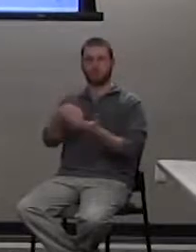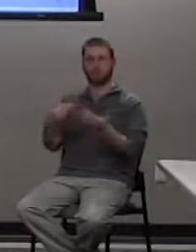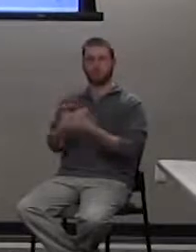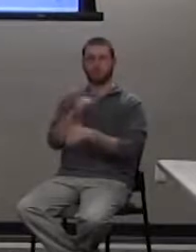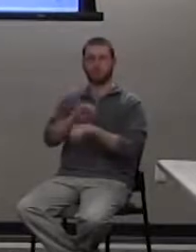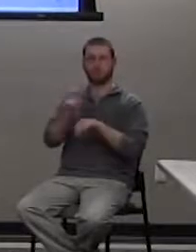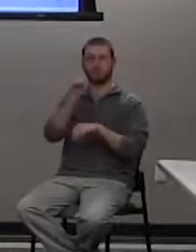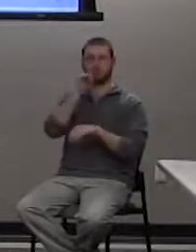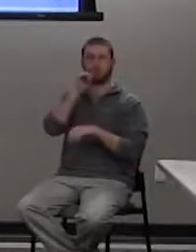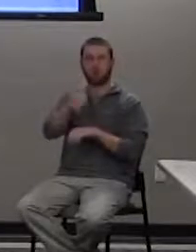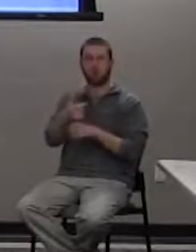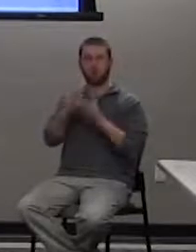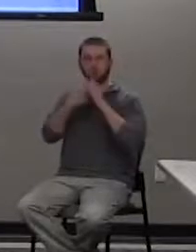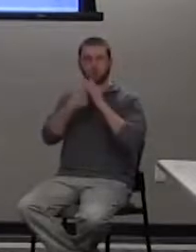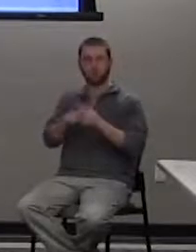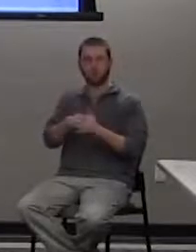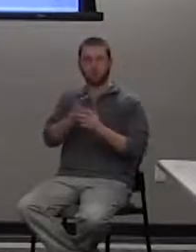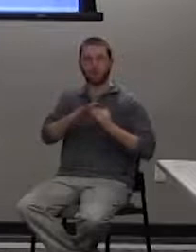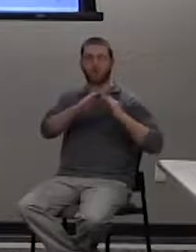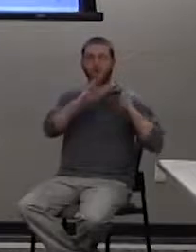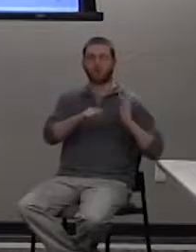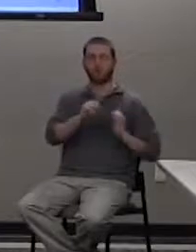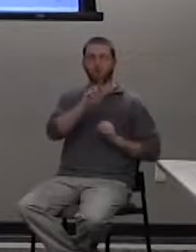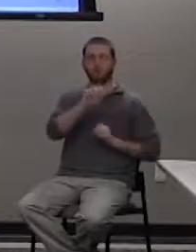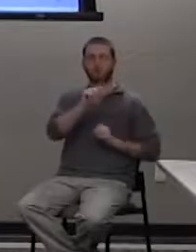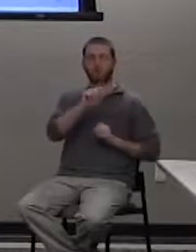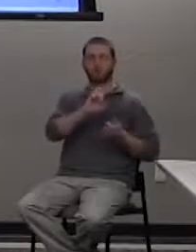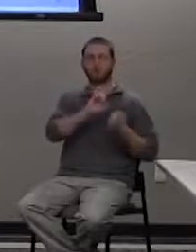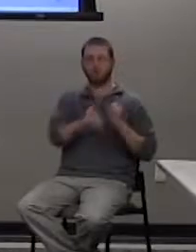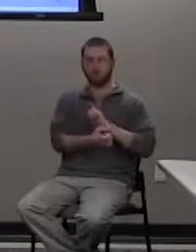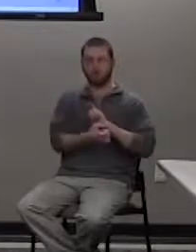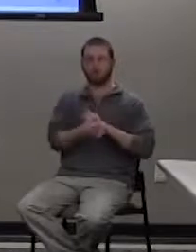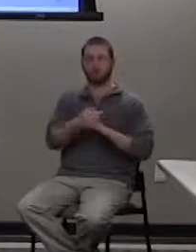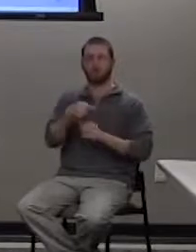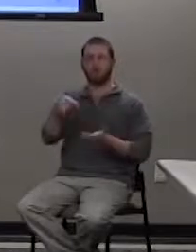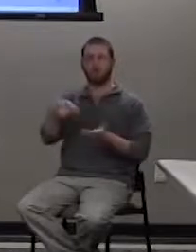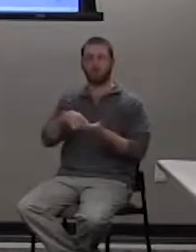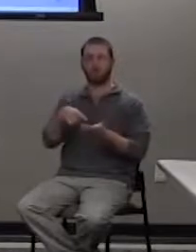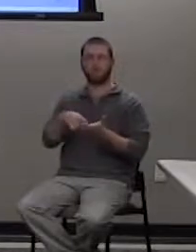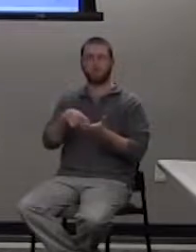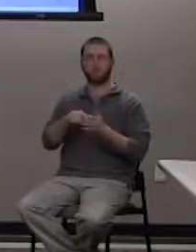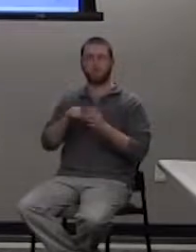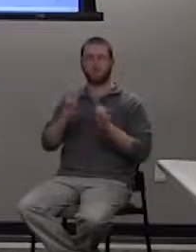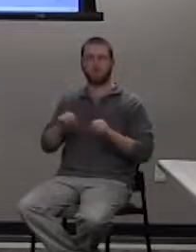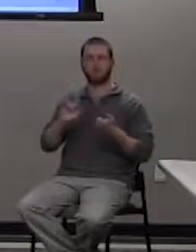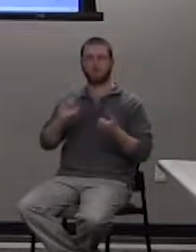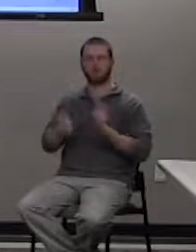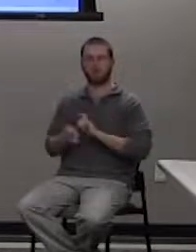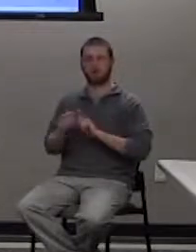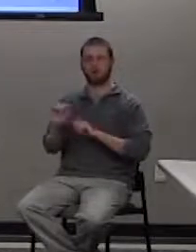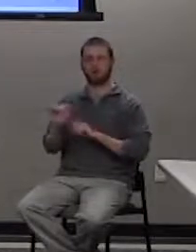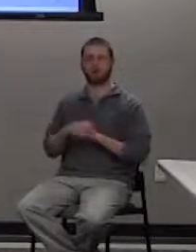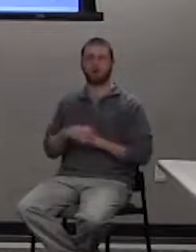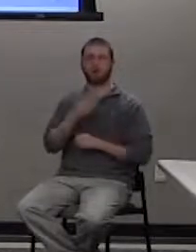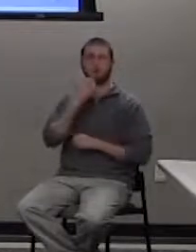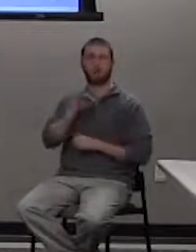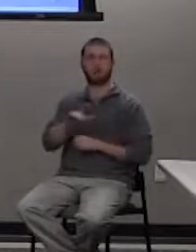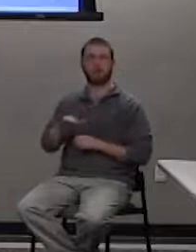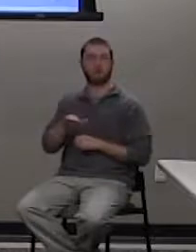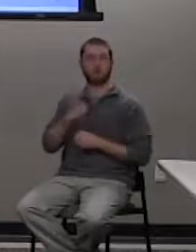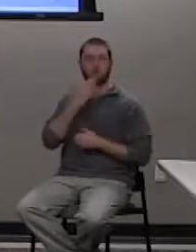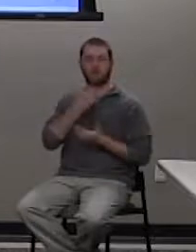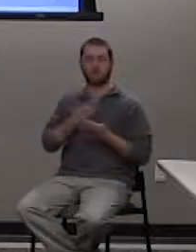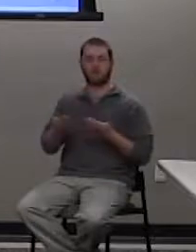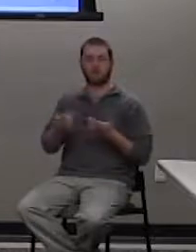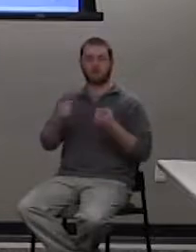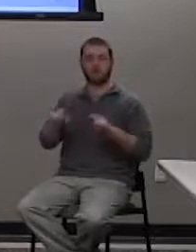going to have substantial effects on your housing market and change affordability almost overnight. I'm not saying it's a bad thing to have 1,000